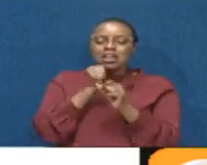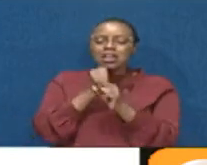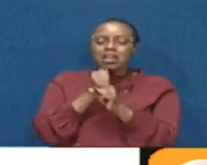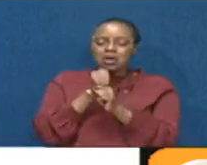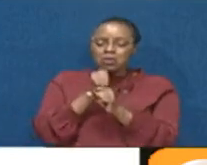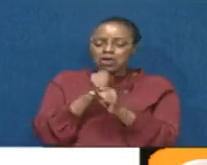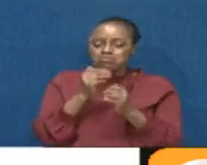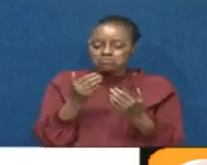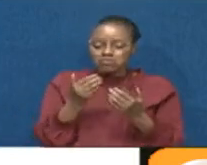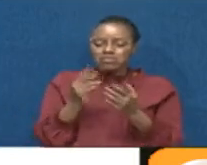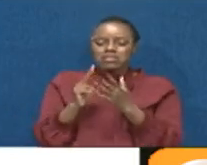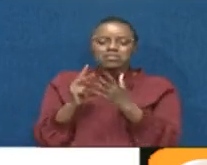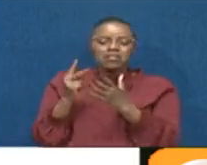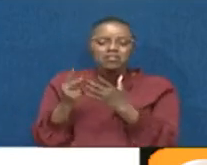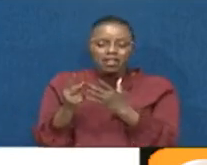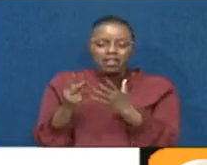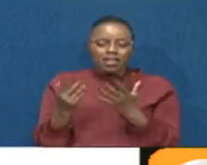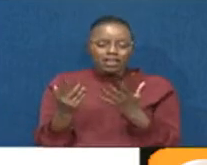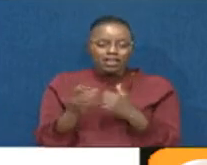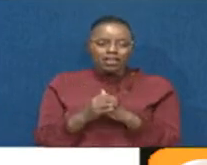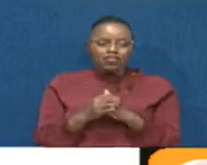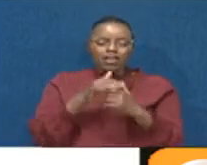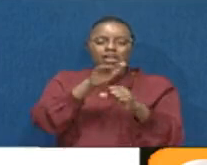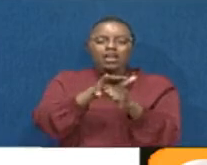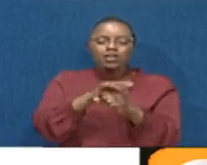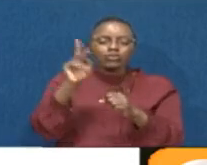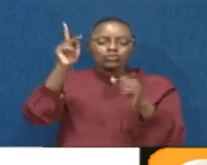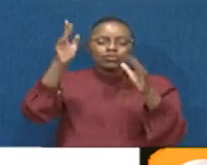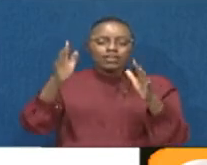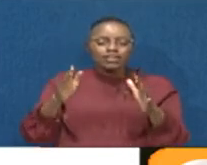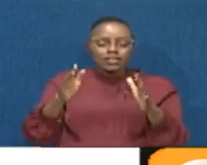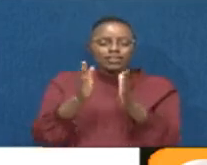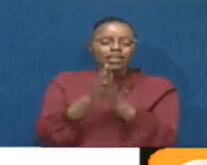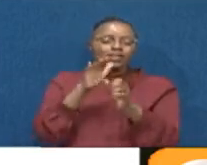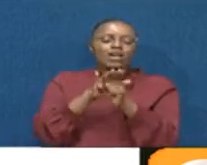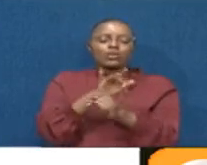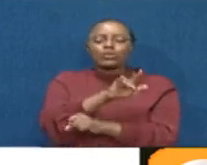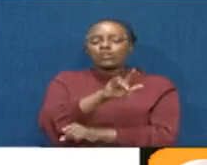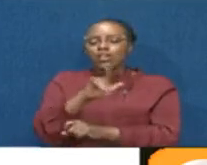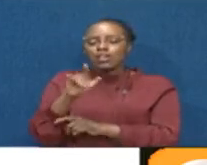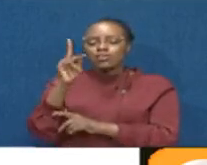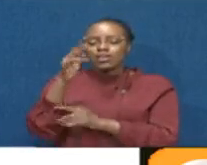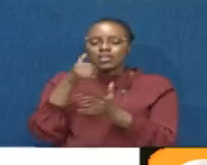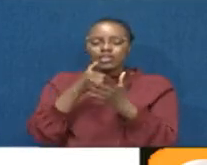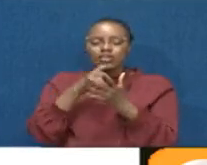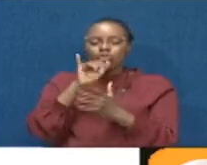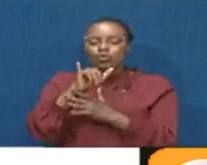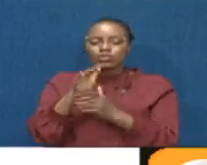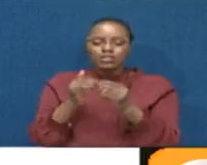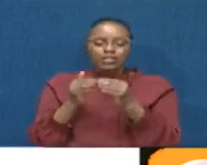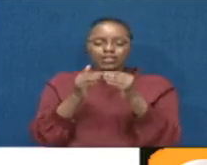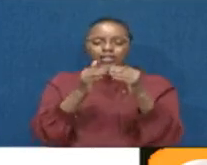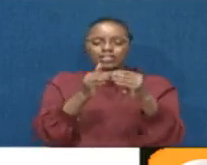exercise in futility. Most Kenyans, and many of them at that, including those in